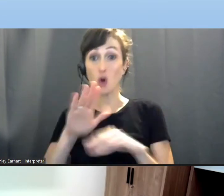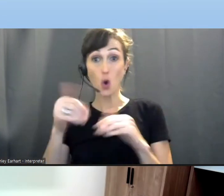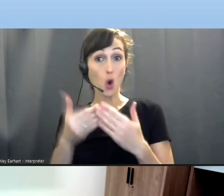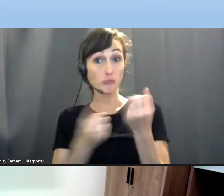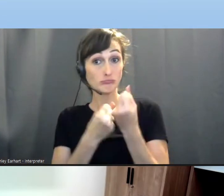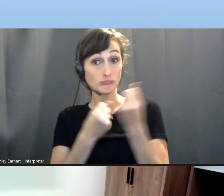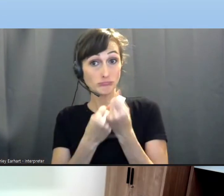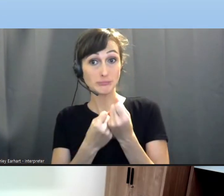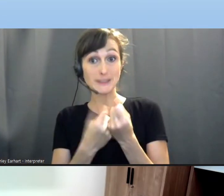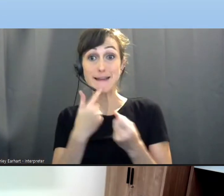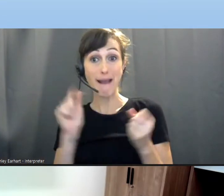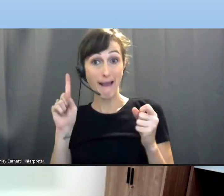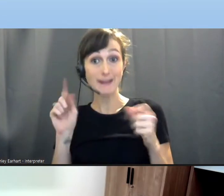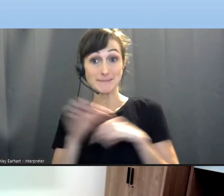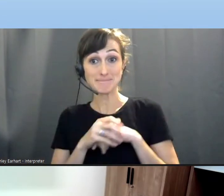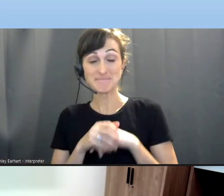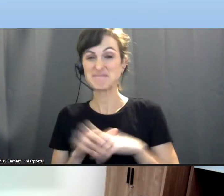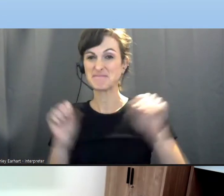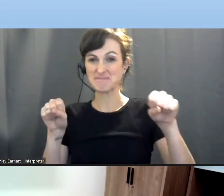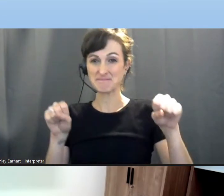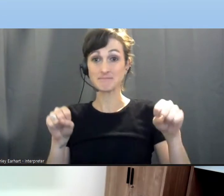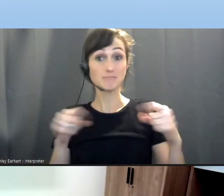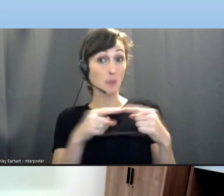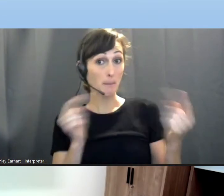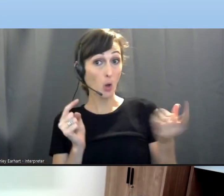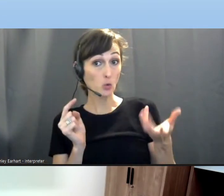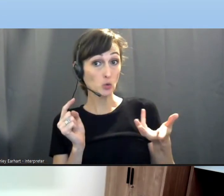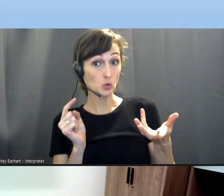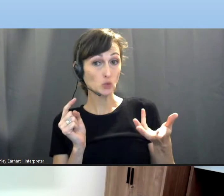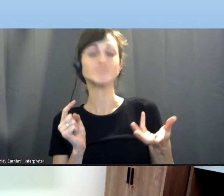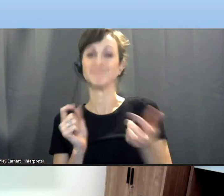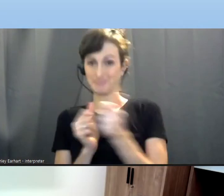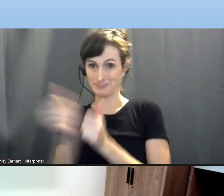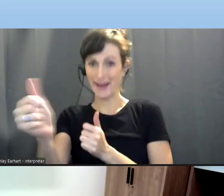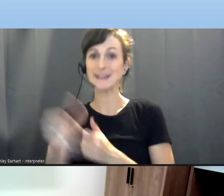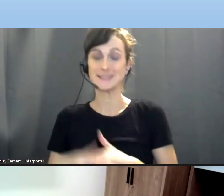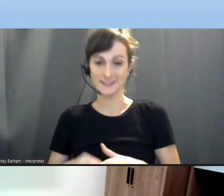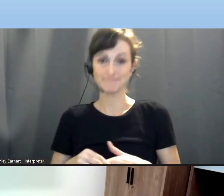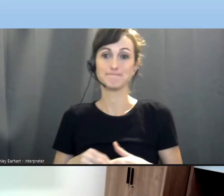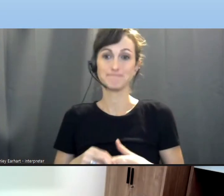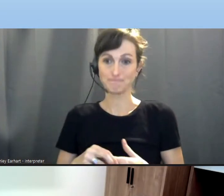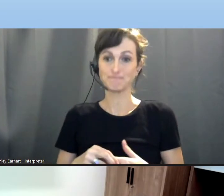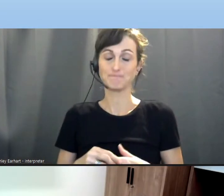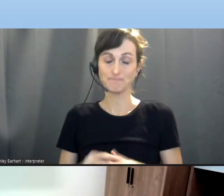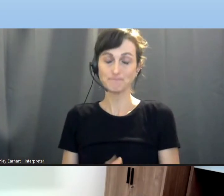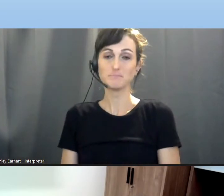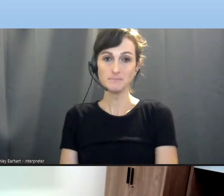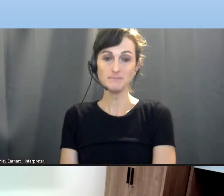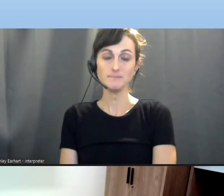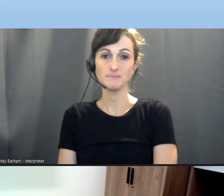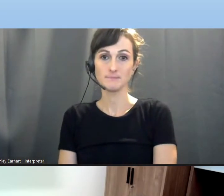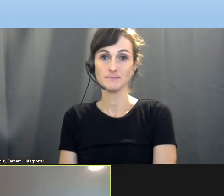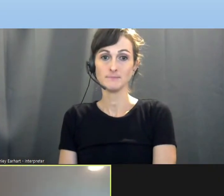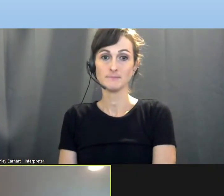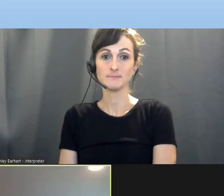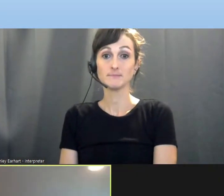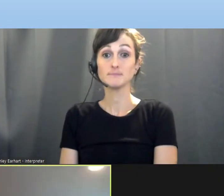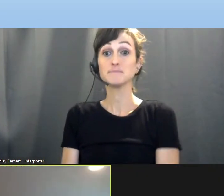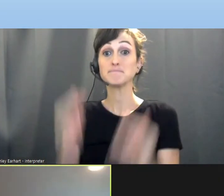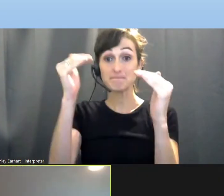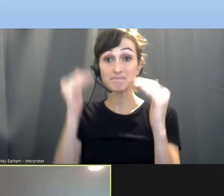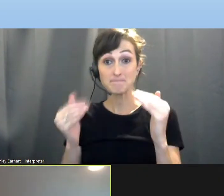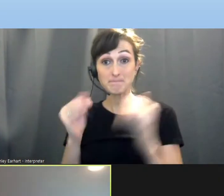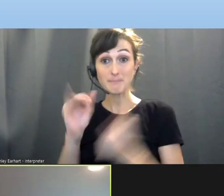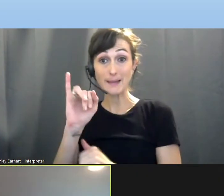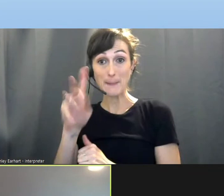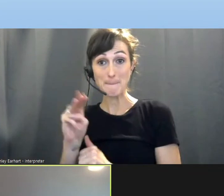aye. Aye. Oppose, pass. Okay, Dustin. Item